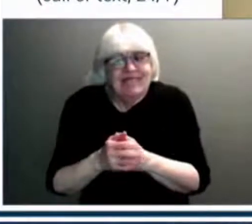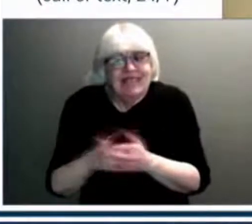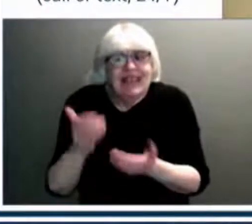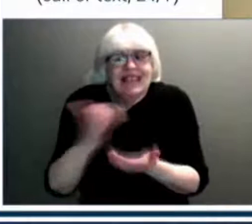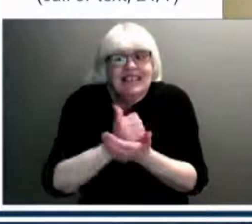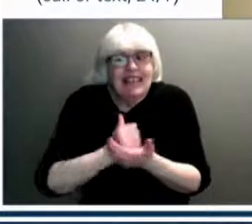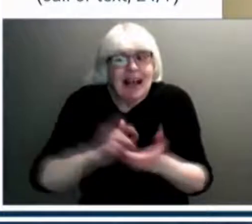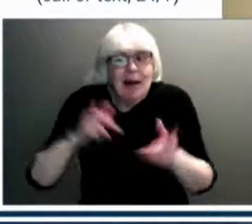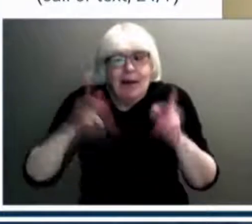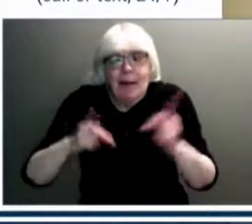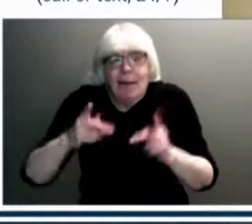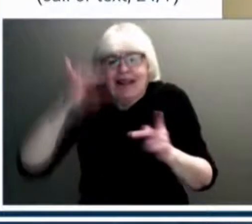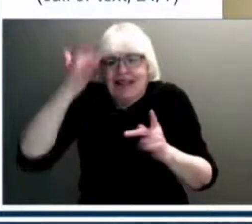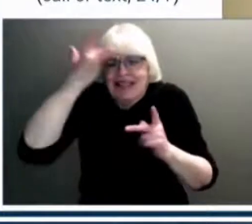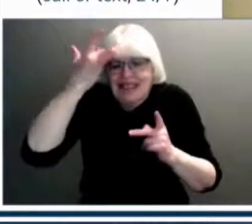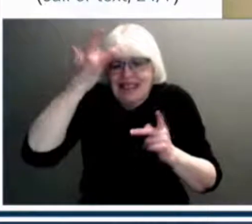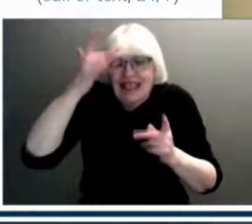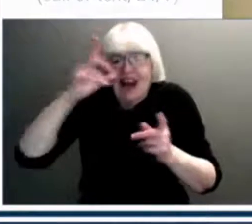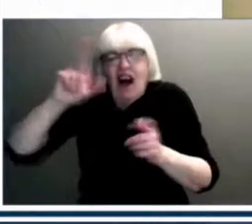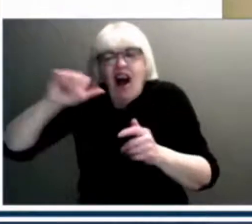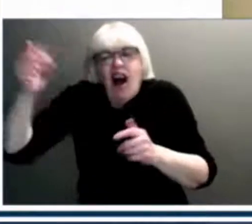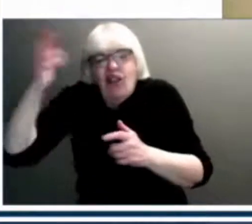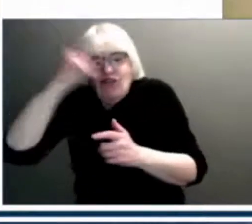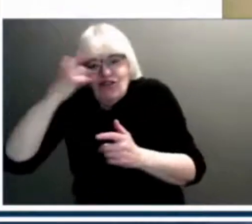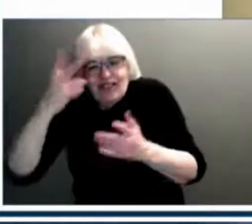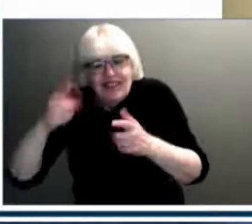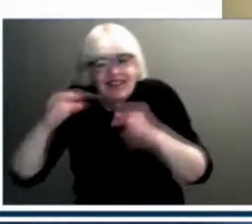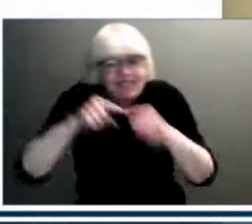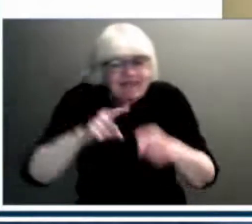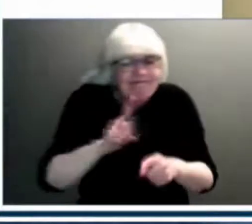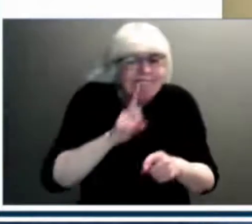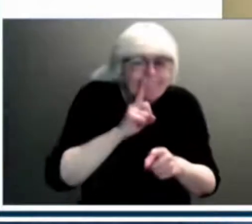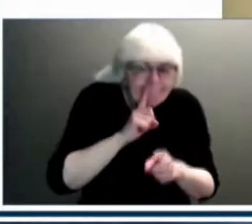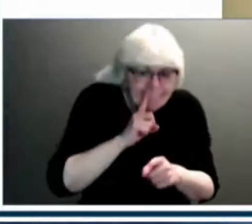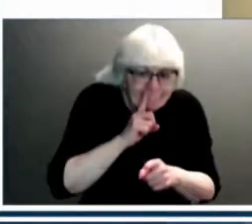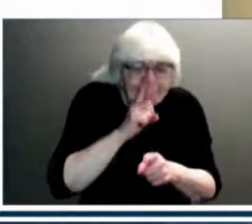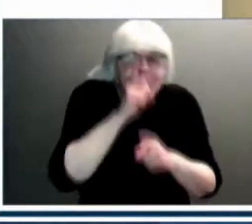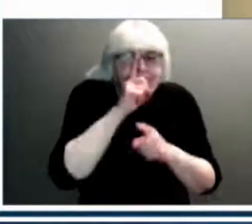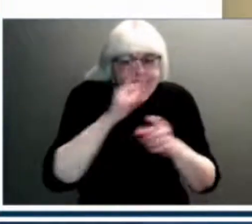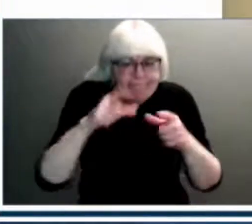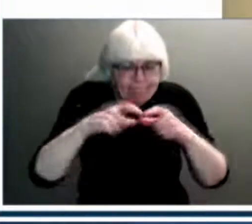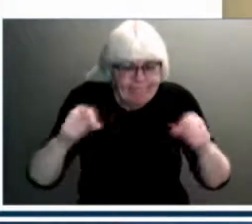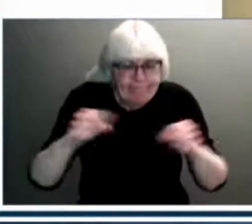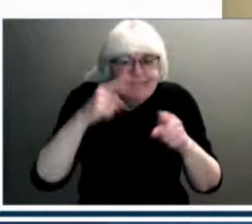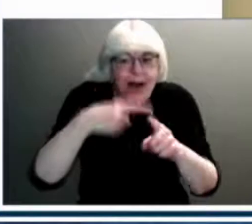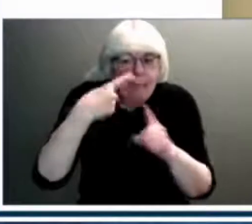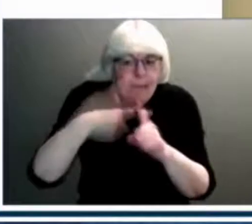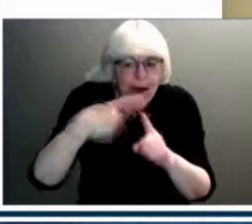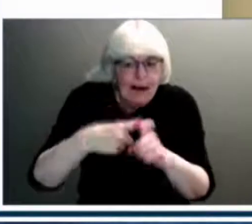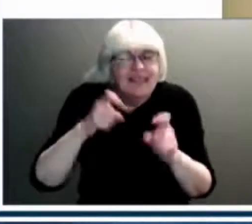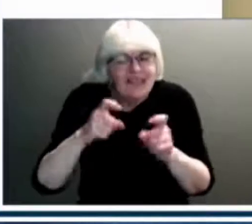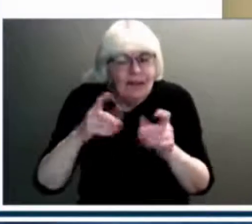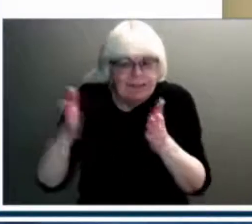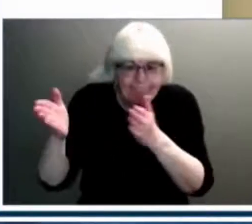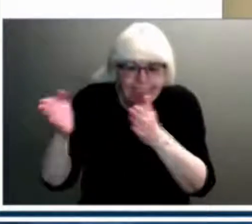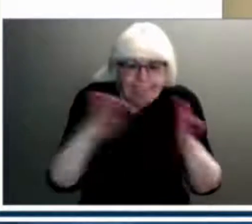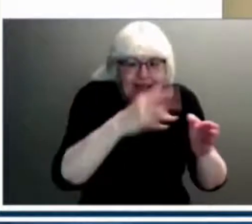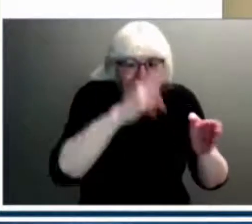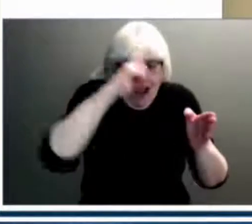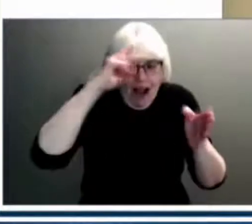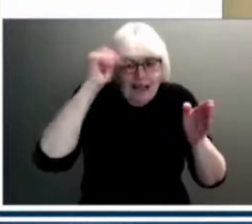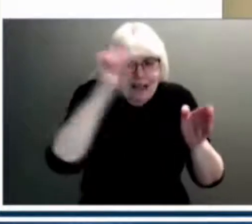they're tested. They still need additional care, or people who have even been exposed in the hospital. There's no doubt that